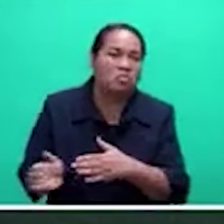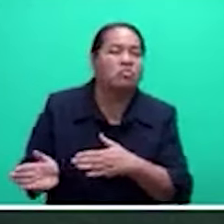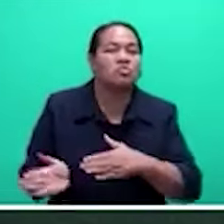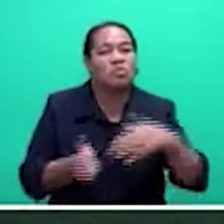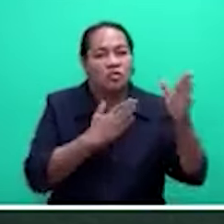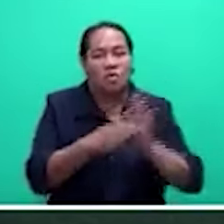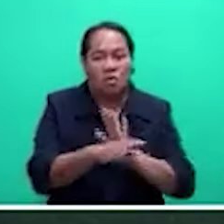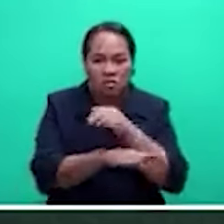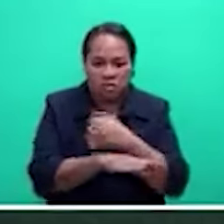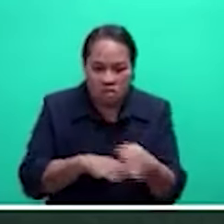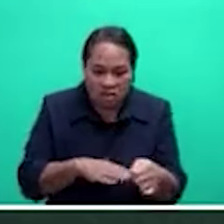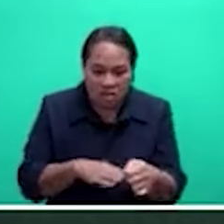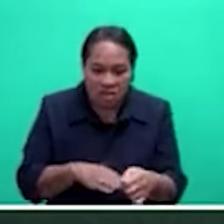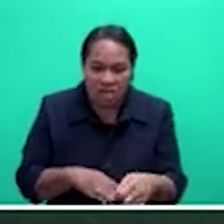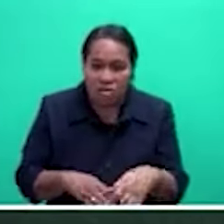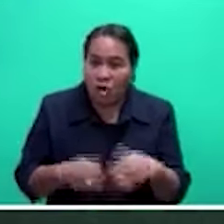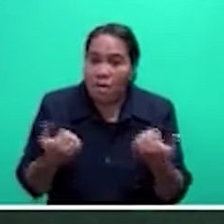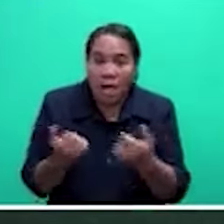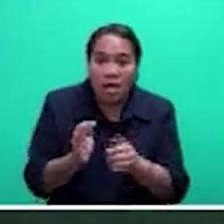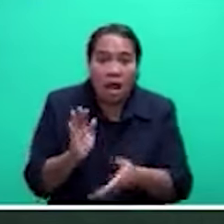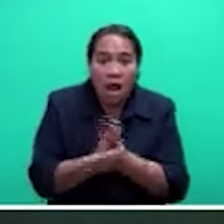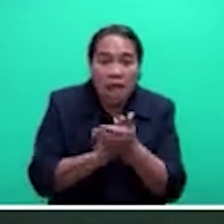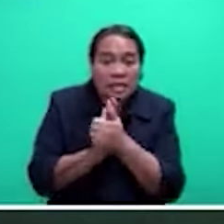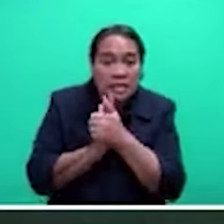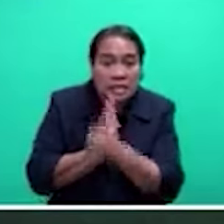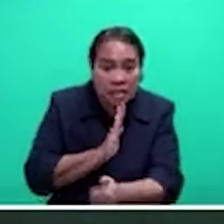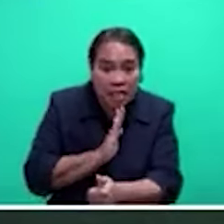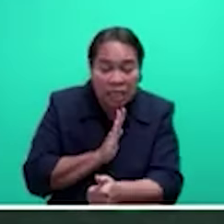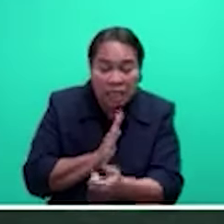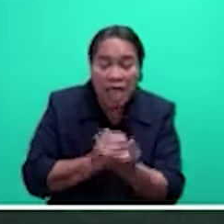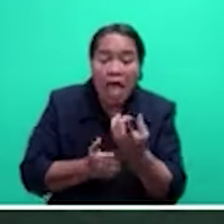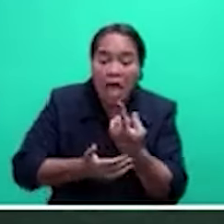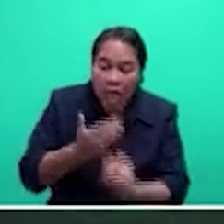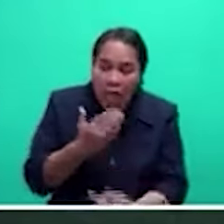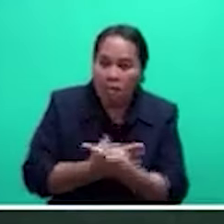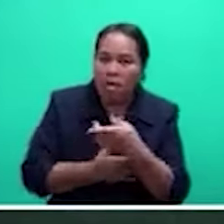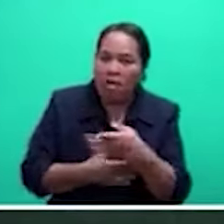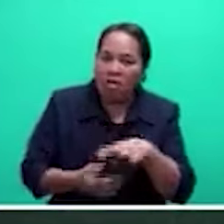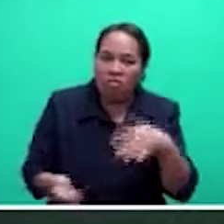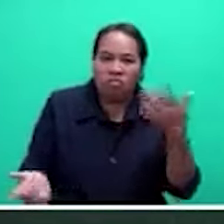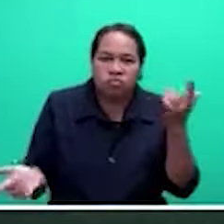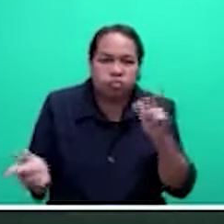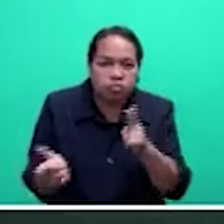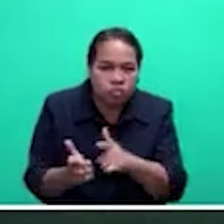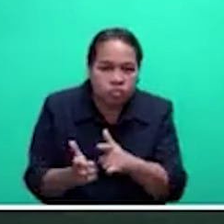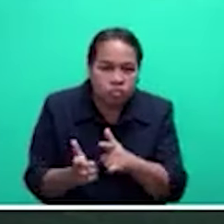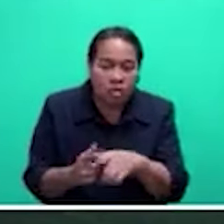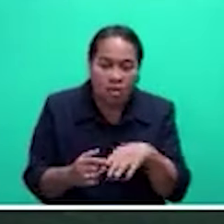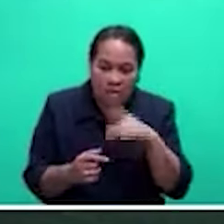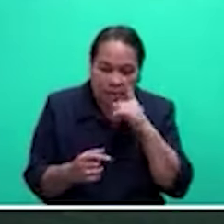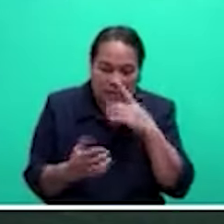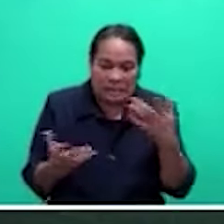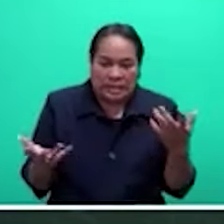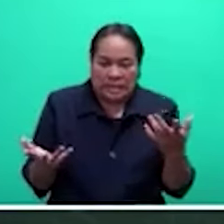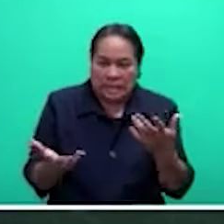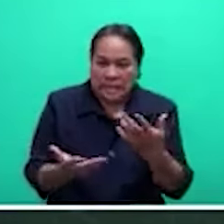the talented, highly skilled portion of the population is devastating. While Fiji has historically been a migrant recipient